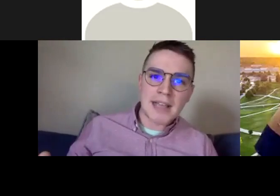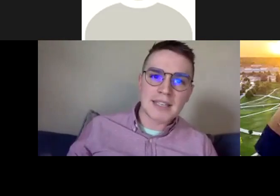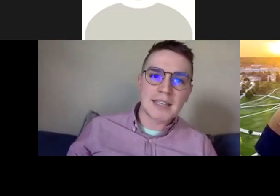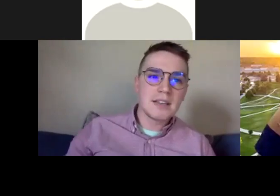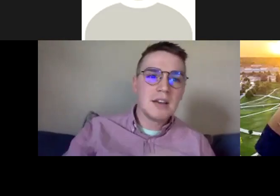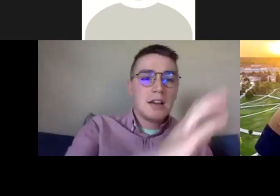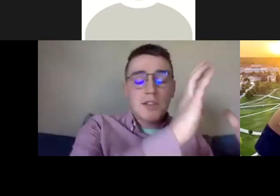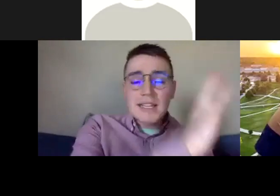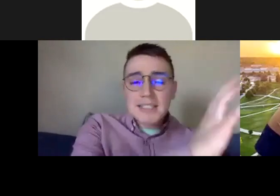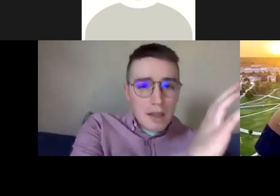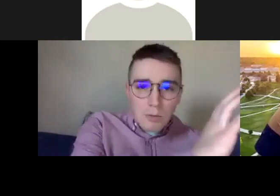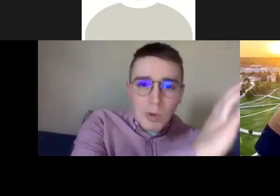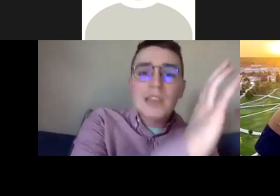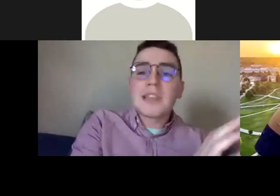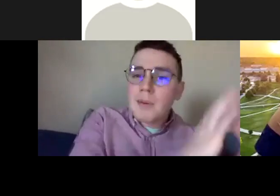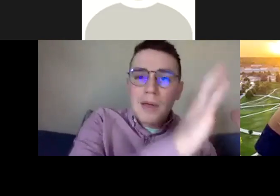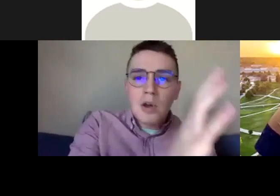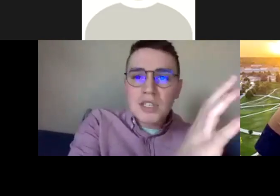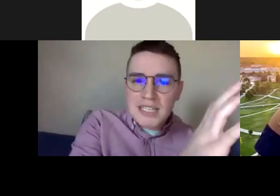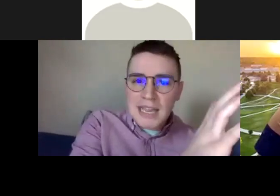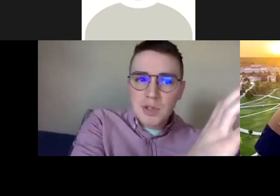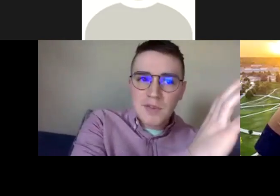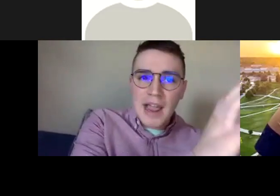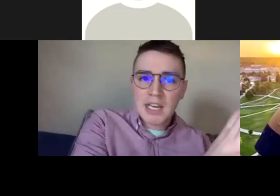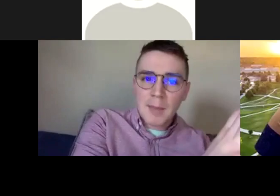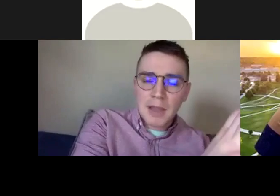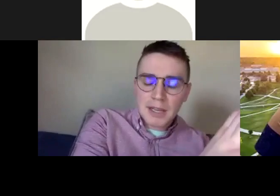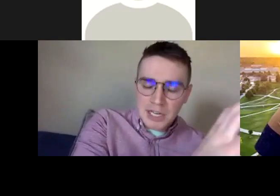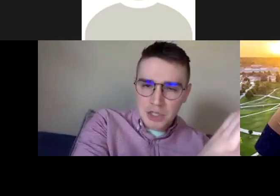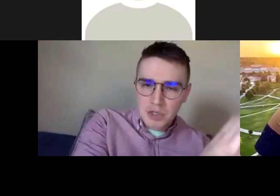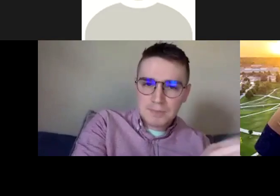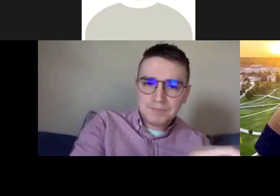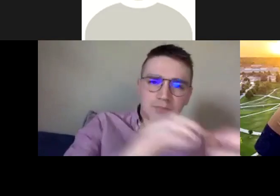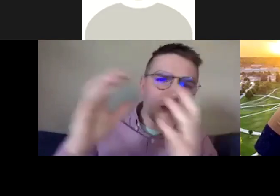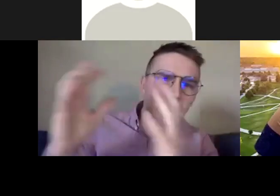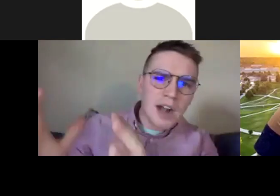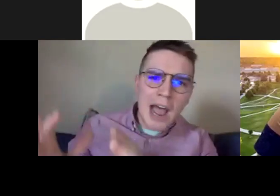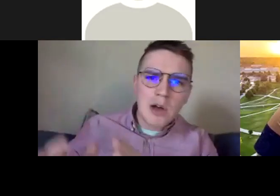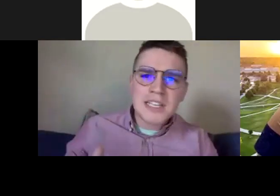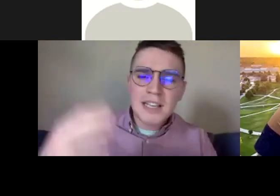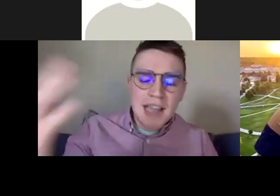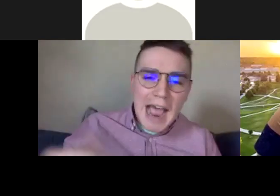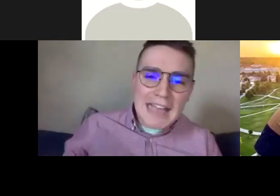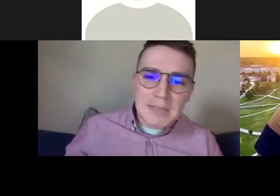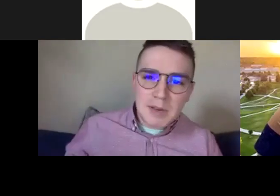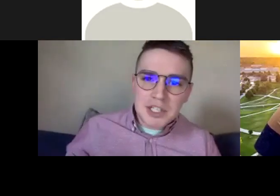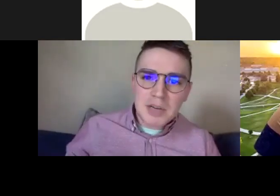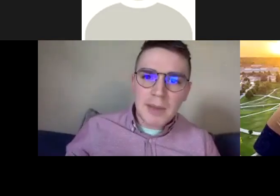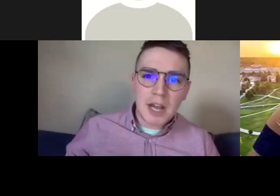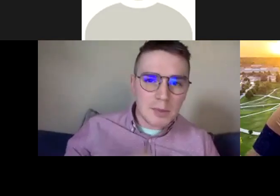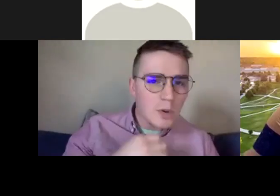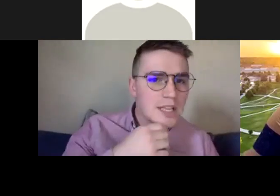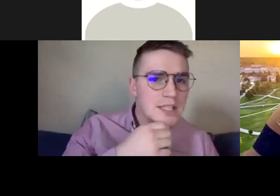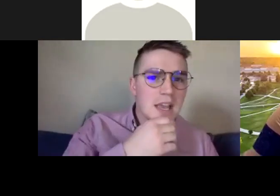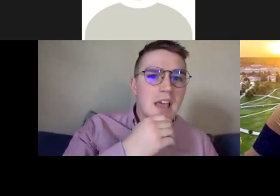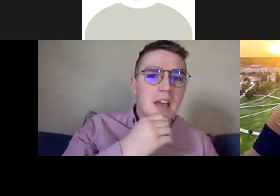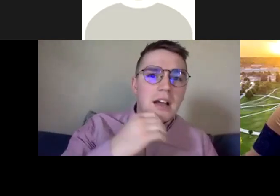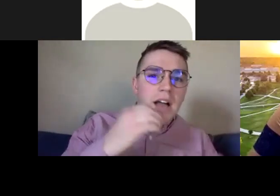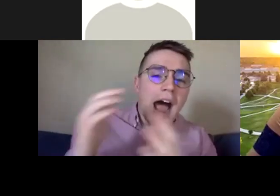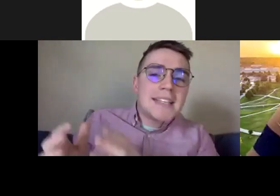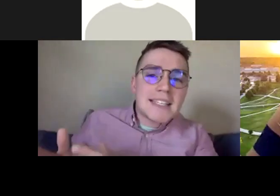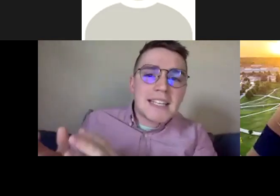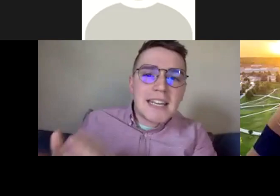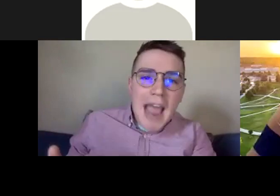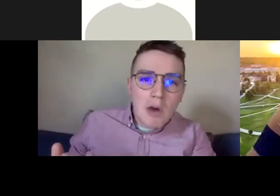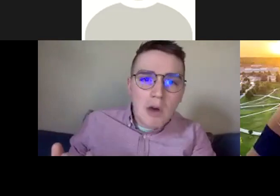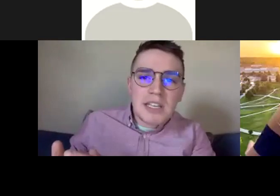regular basis. So that's, we can think about those examples for economic issues. For housing, as has been mentioned by Dr. Boyce,